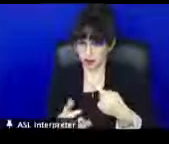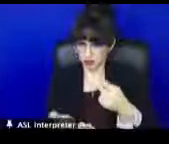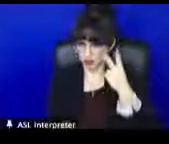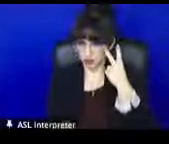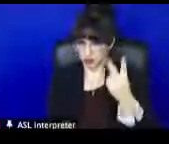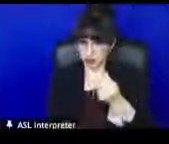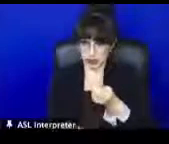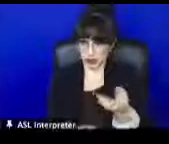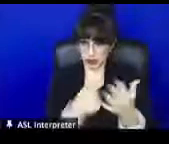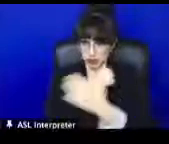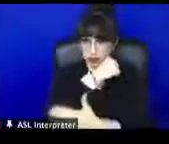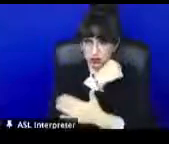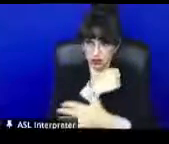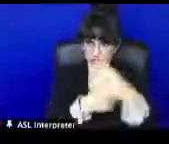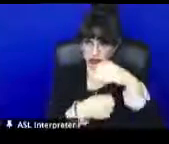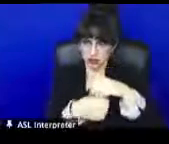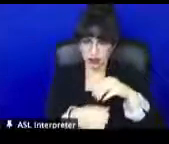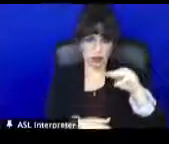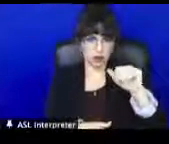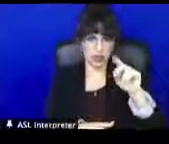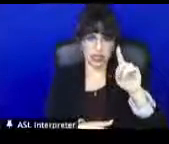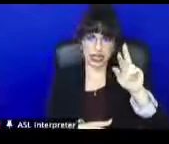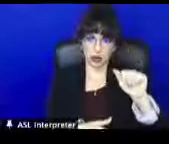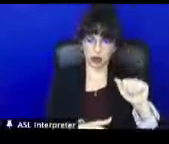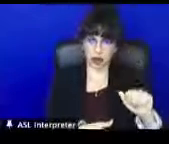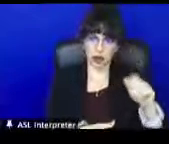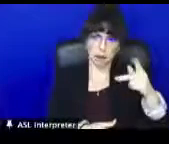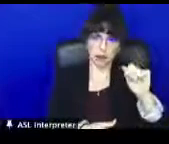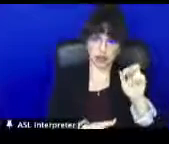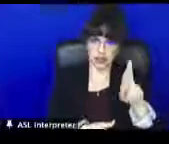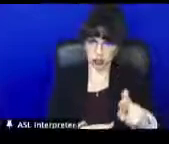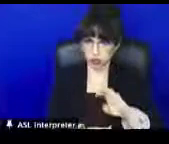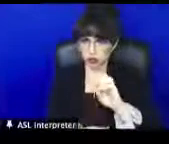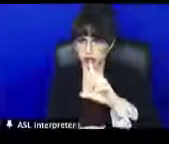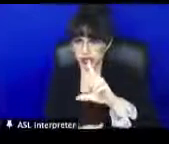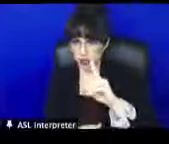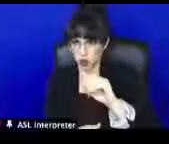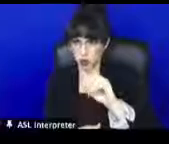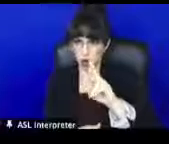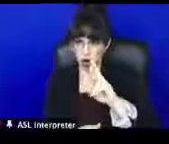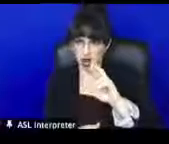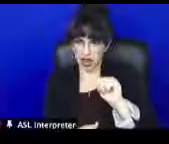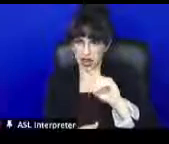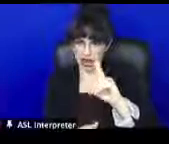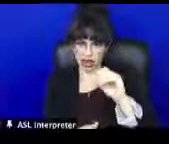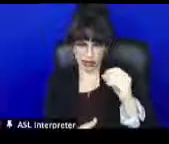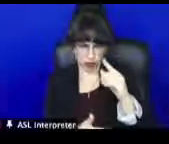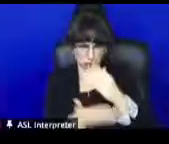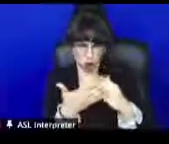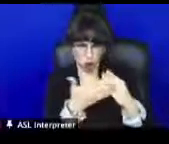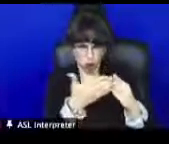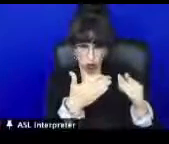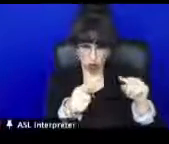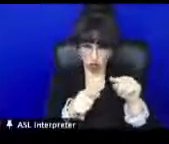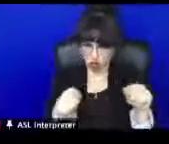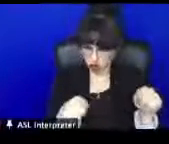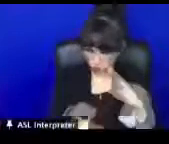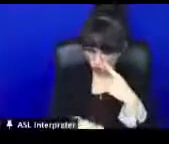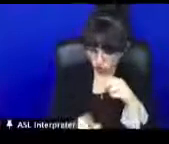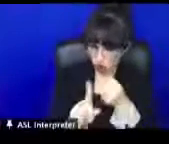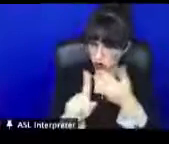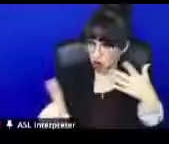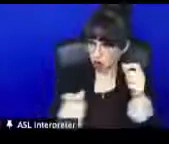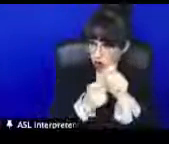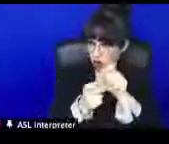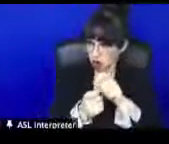including parts of Madera, parts of Placer, and parts of El Dorado. Could you give us a little bit more detail in